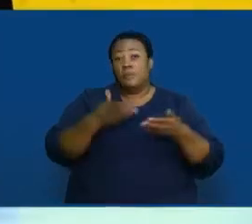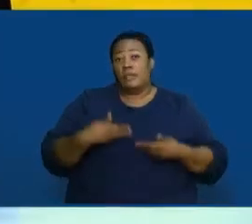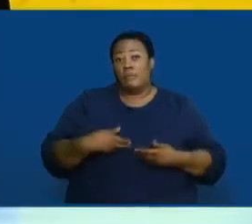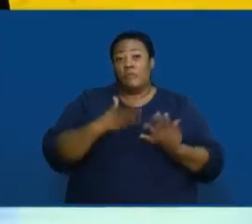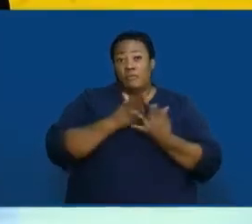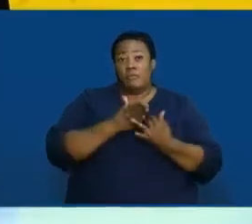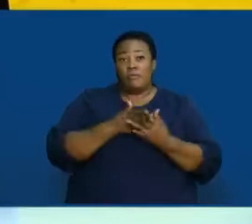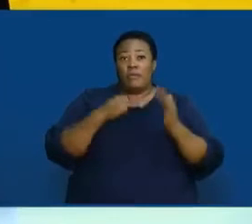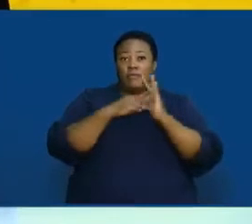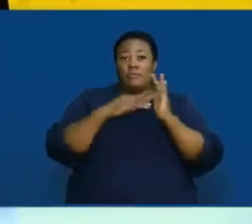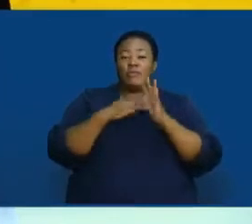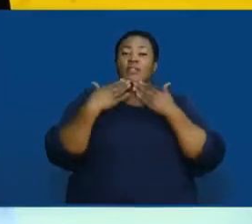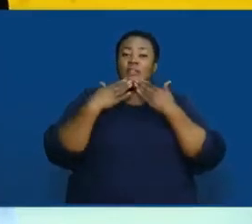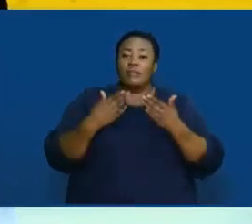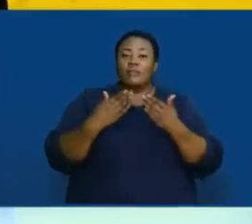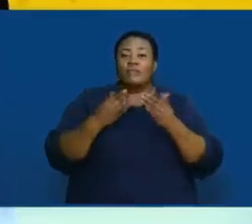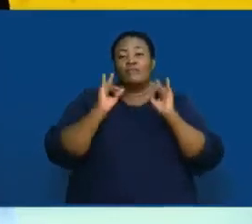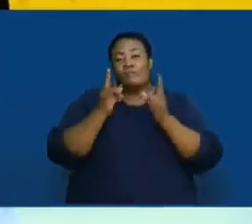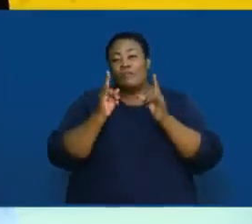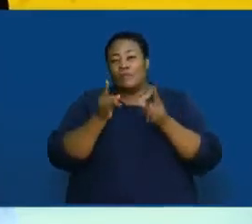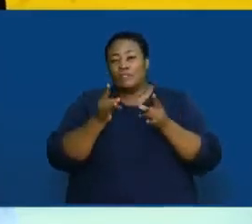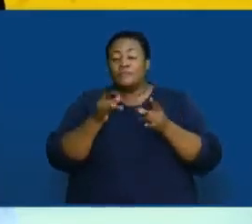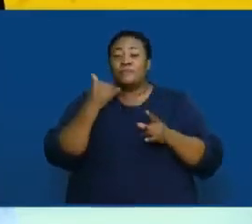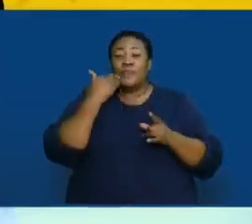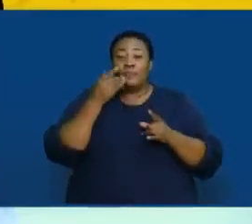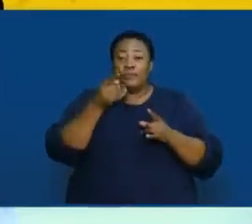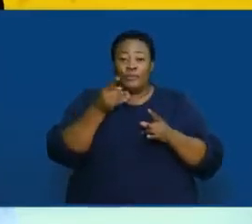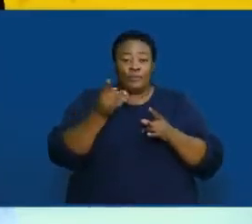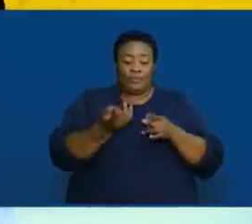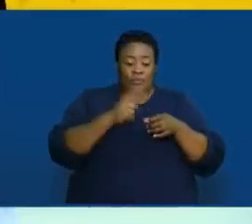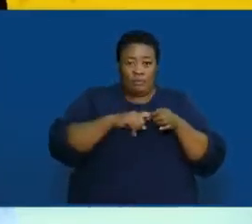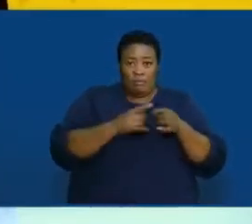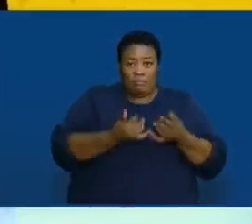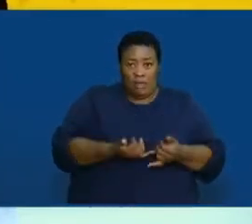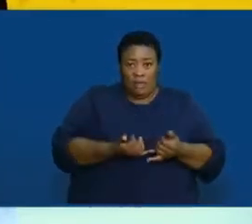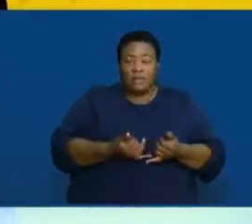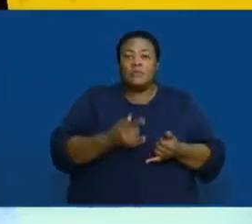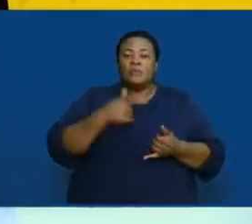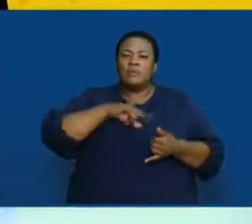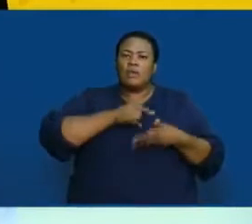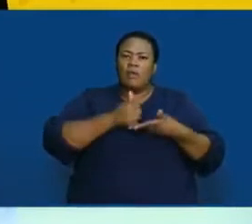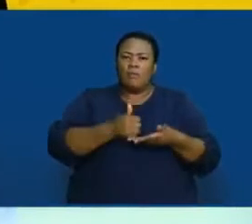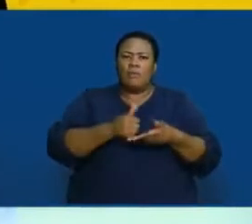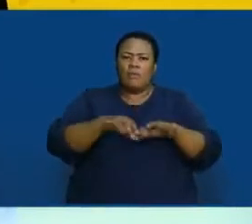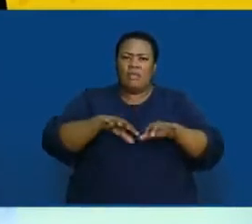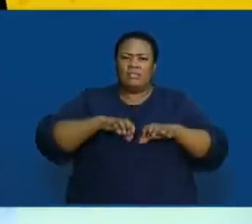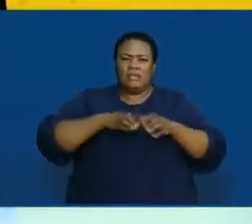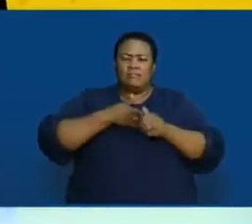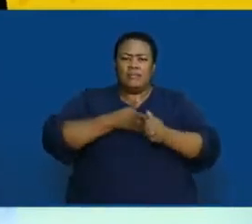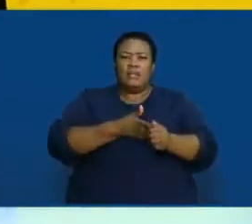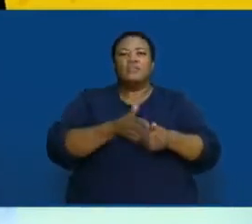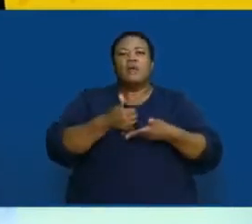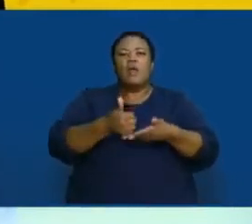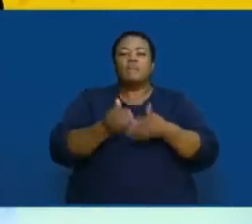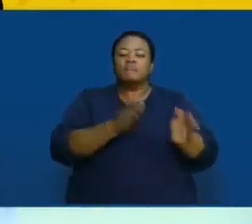Welcome back from the break, Matrix. Thank you so much for tuning in. If you've just joined us, we are assisting you with your exam guide to help prep